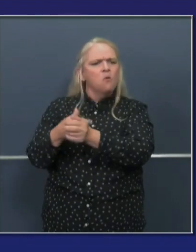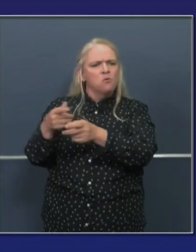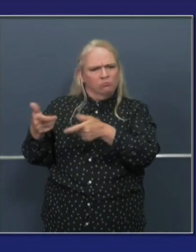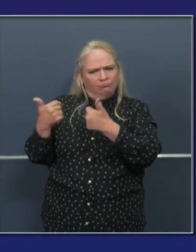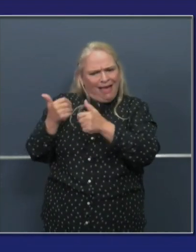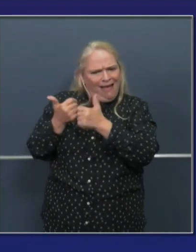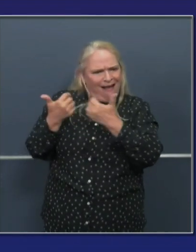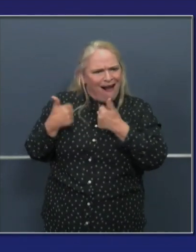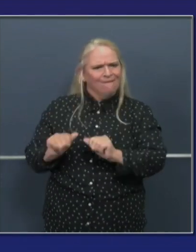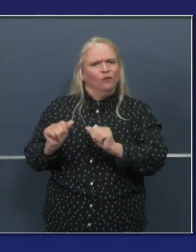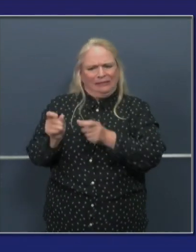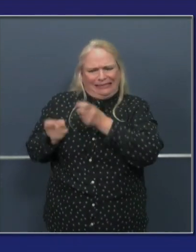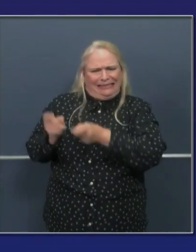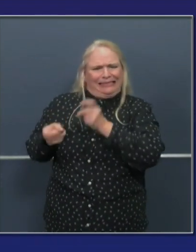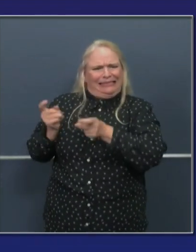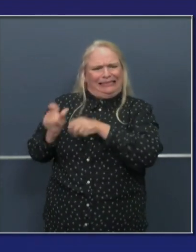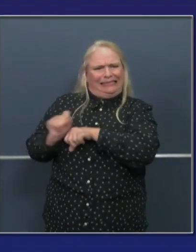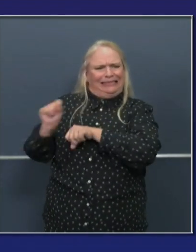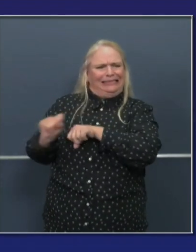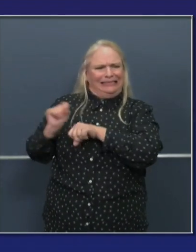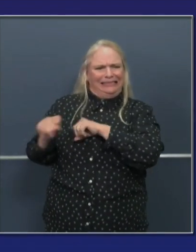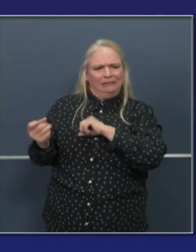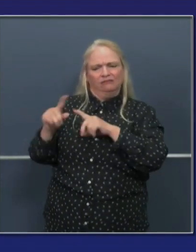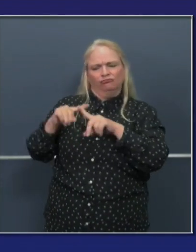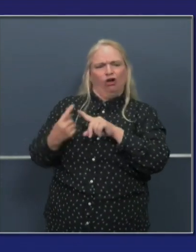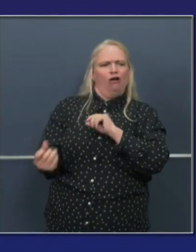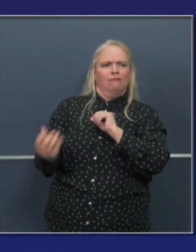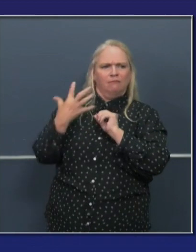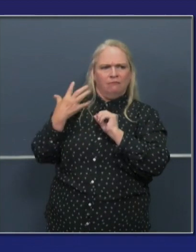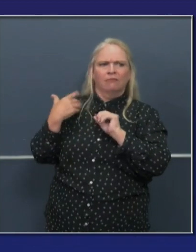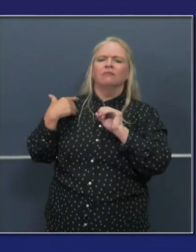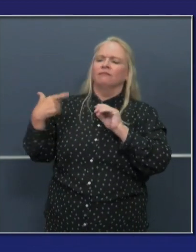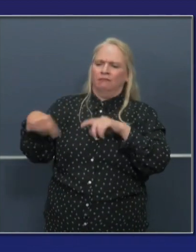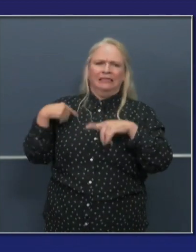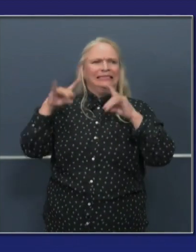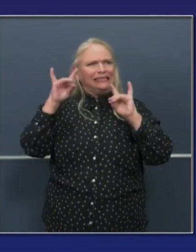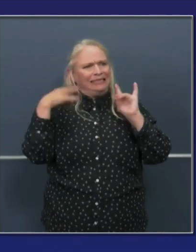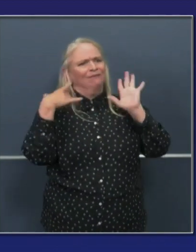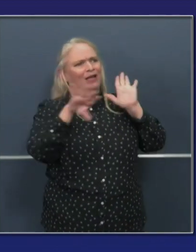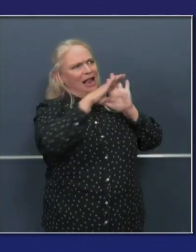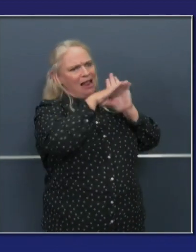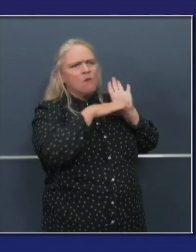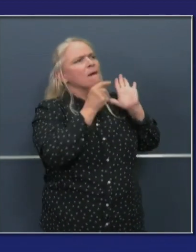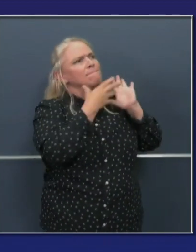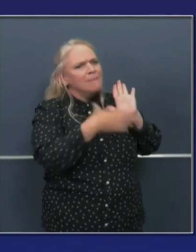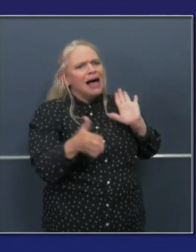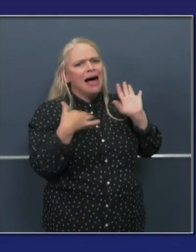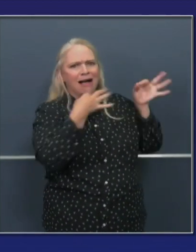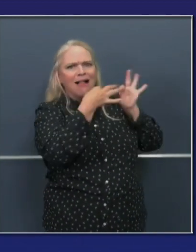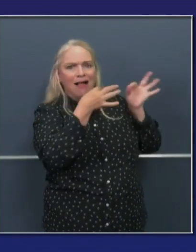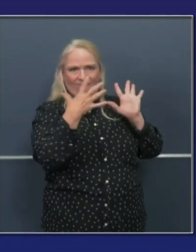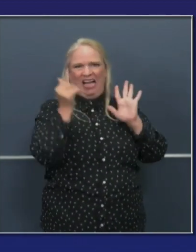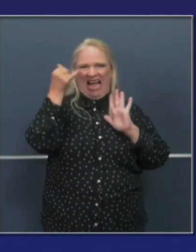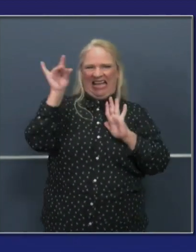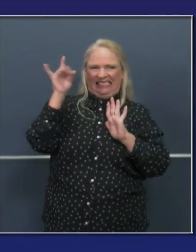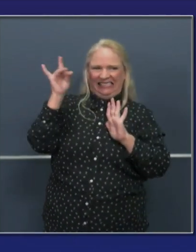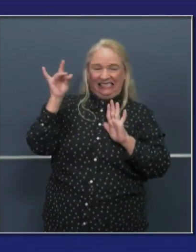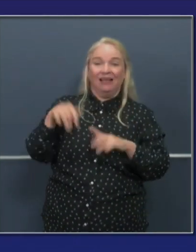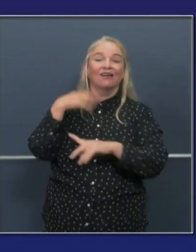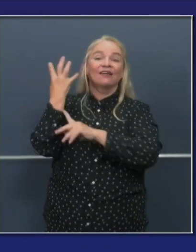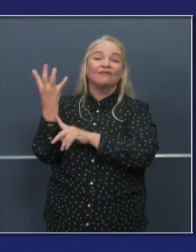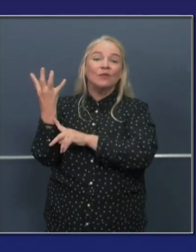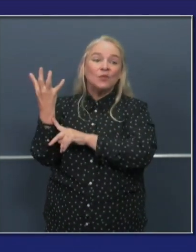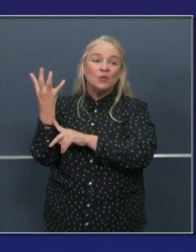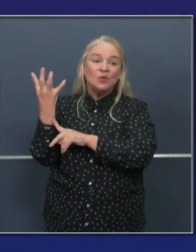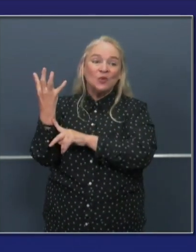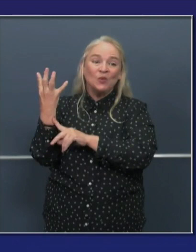orders, and 4 are awaiting action. 3 of them we're just announcing today, Colusa, that I anticipate will move very quickly. And so I